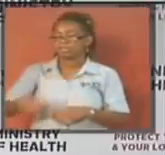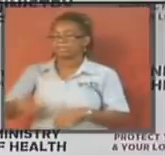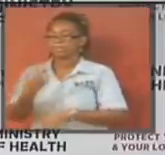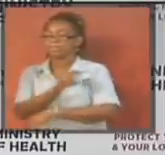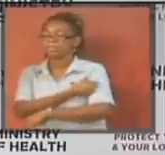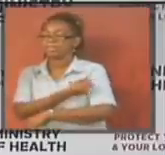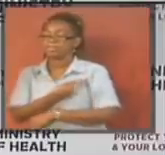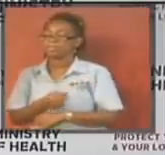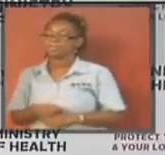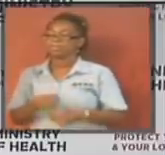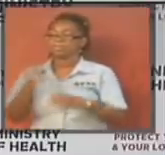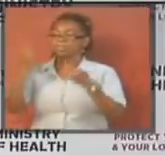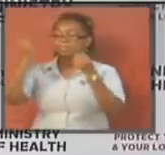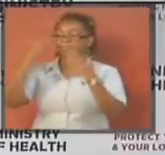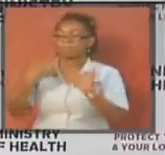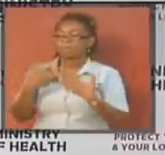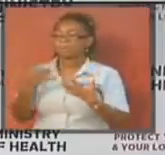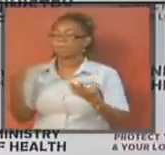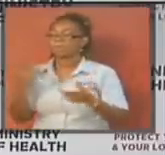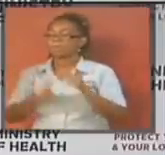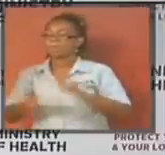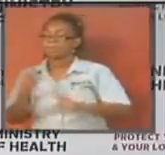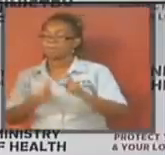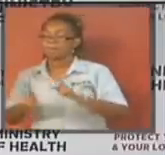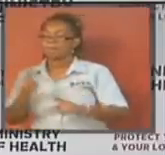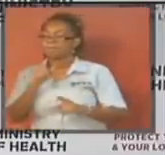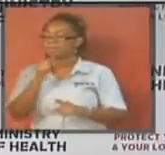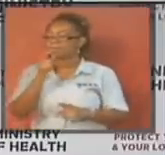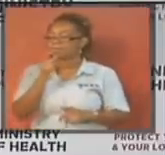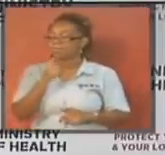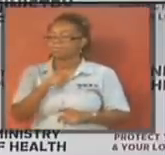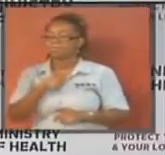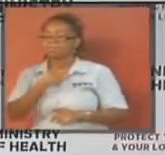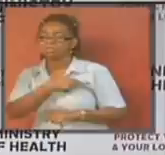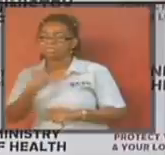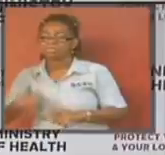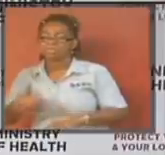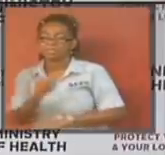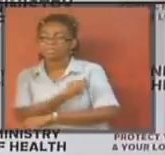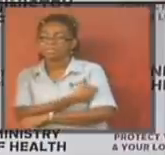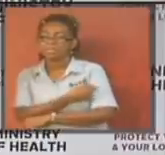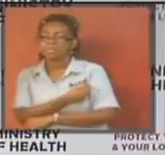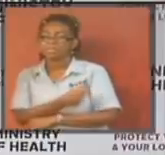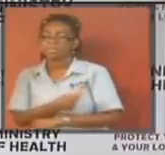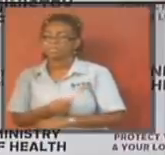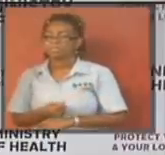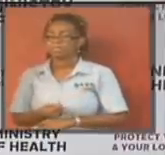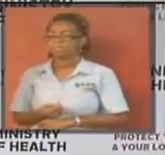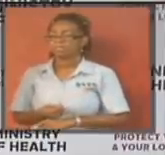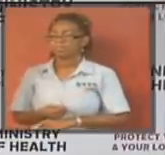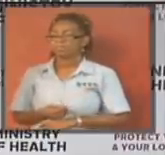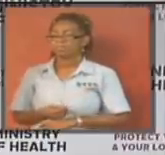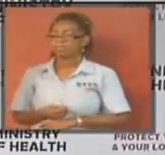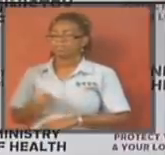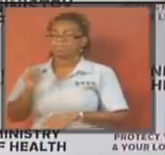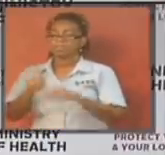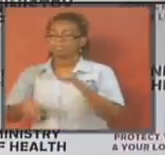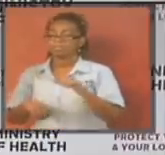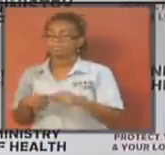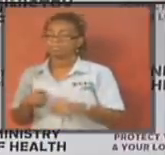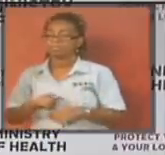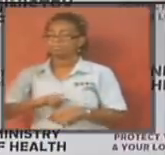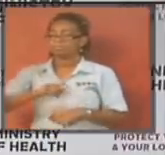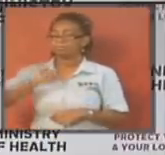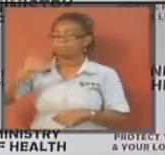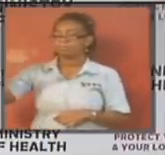that persons who take the Sinopharm vaccine will not be able to travel to the UK. Can you shed some